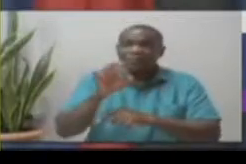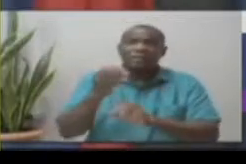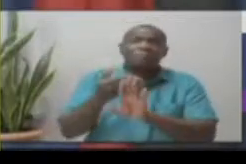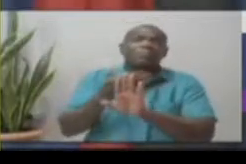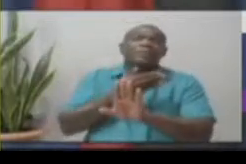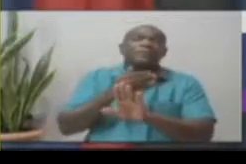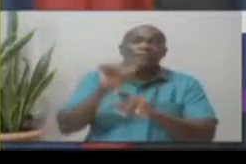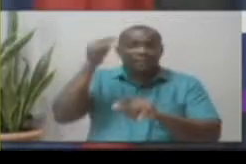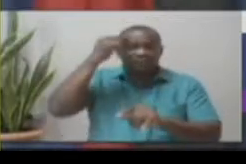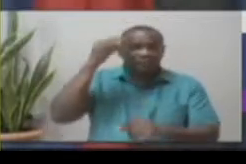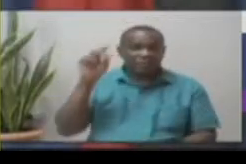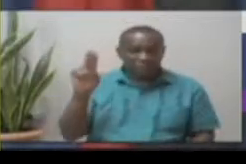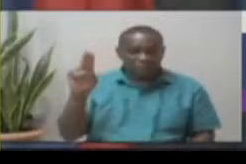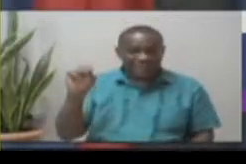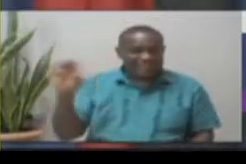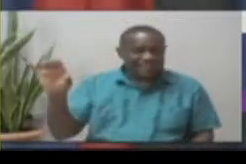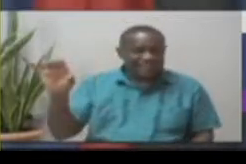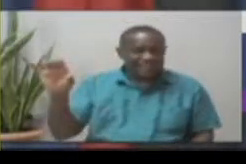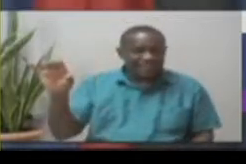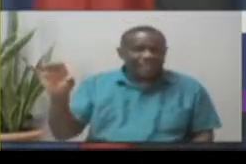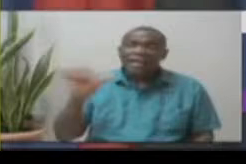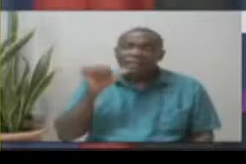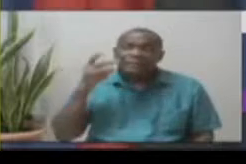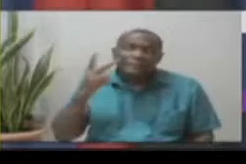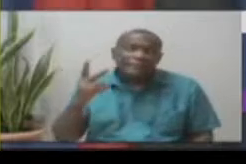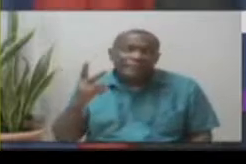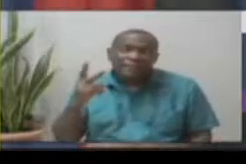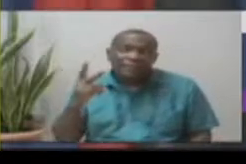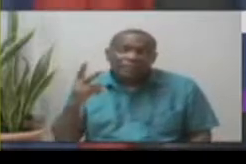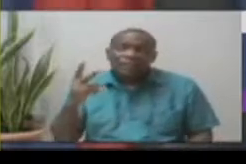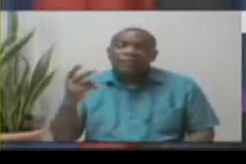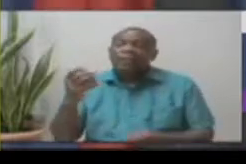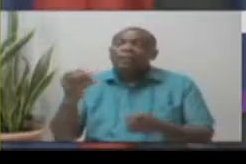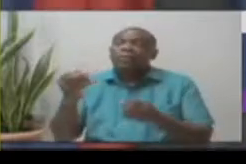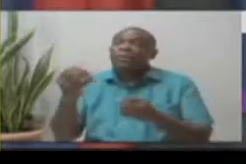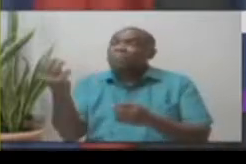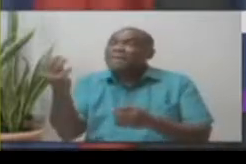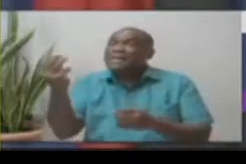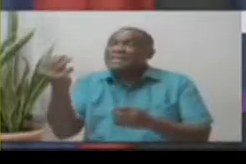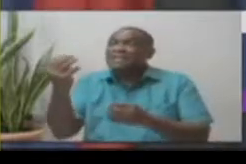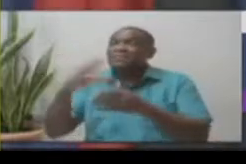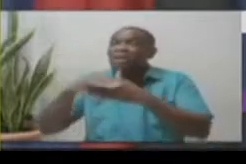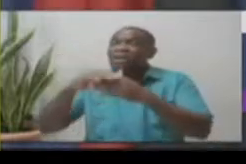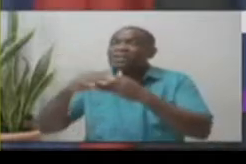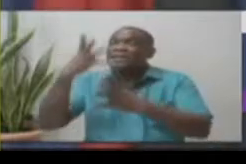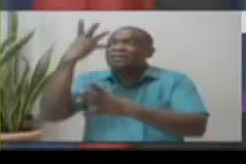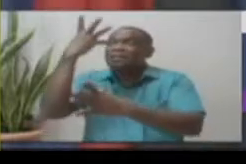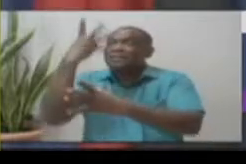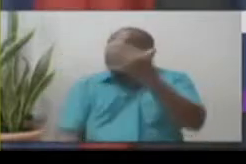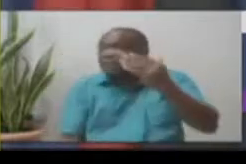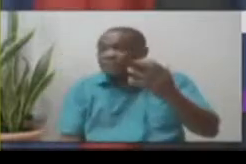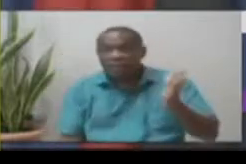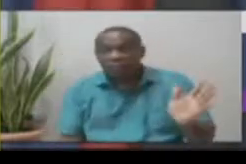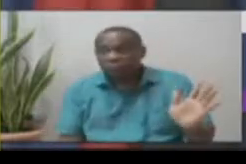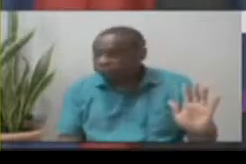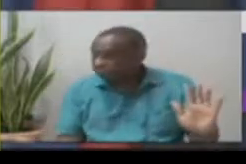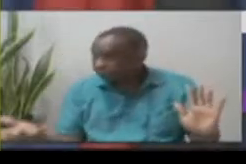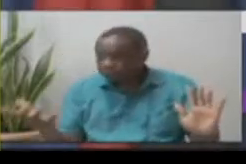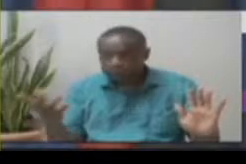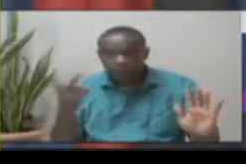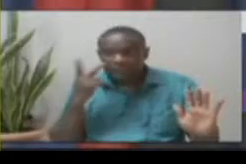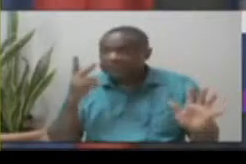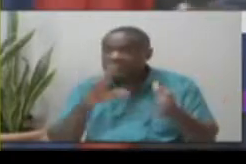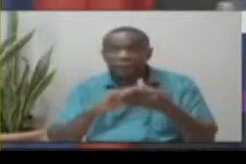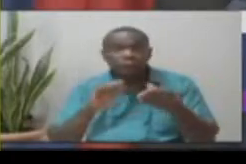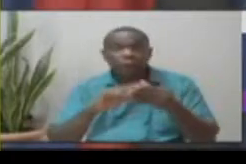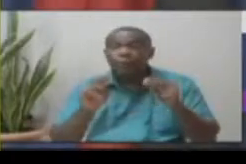And they need your help to raise issues about car, Queue up roundabout.